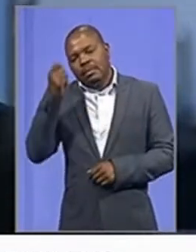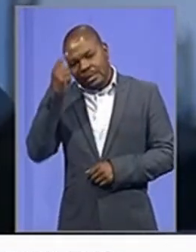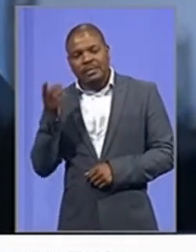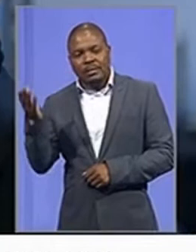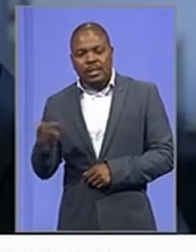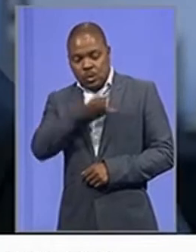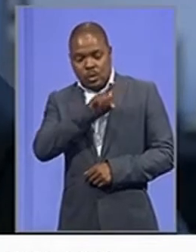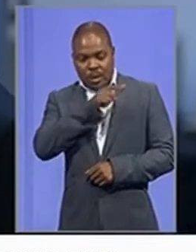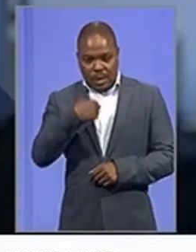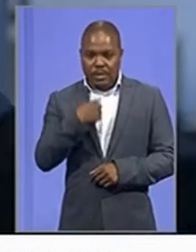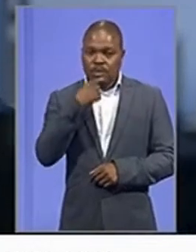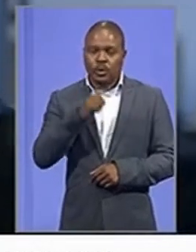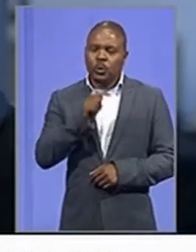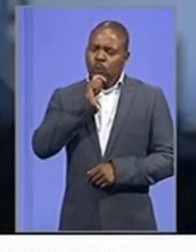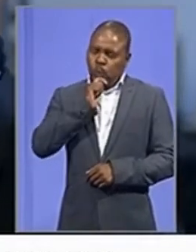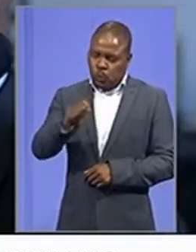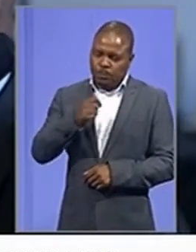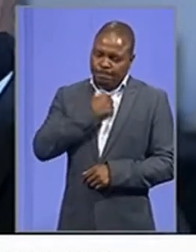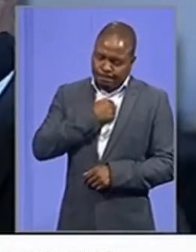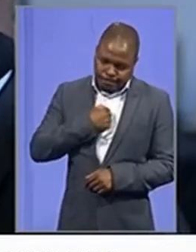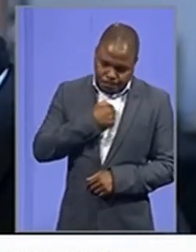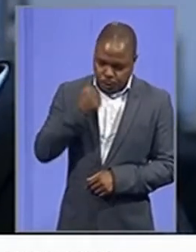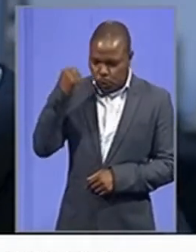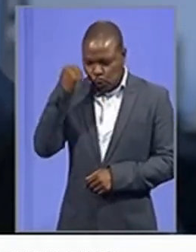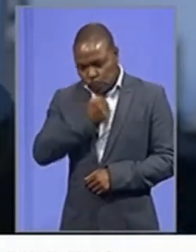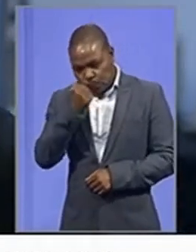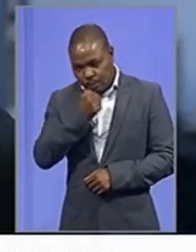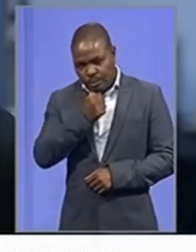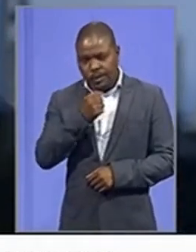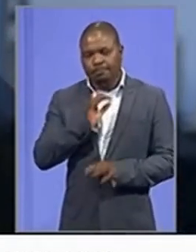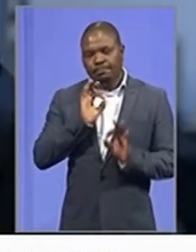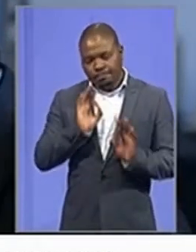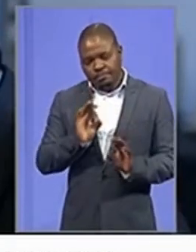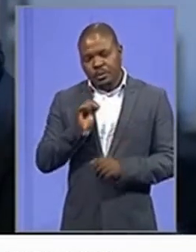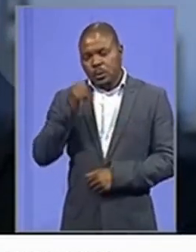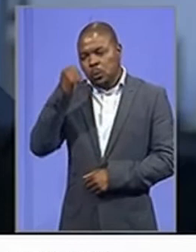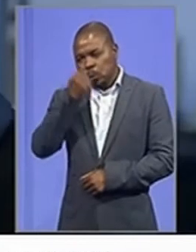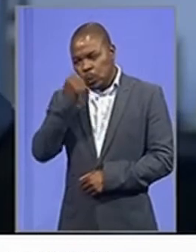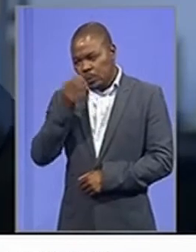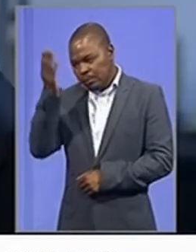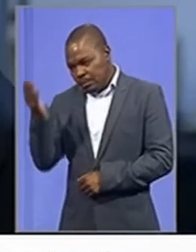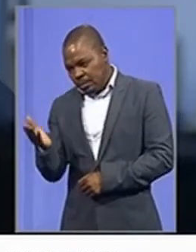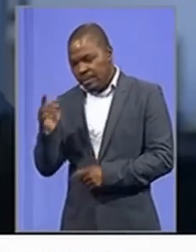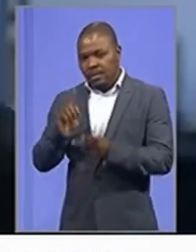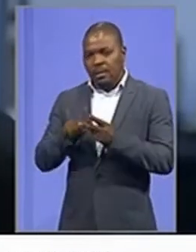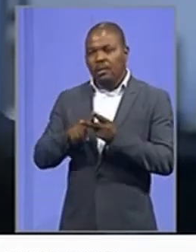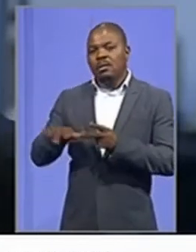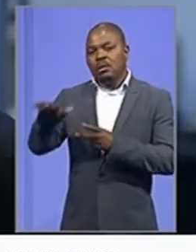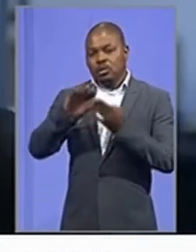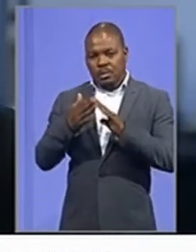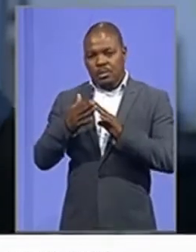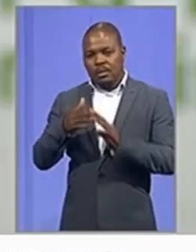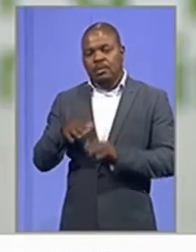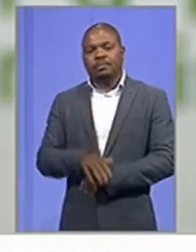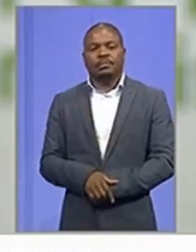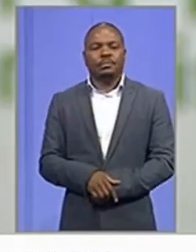saying I sincerely apologize, humbly so, to him and Mrs. Masuko, how I reacted on